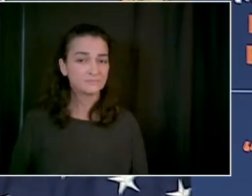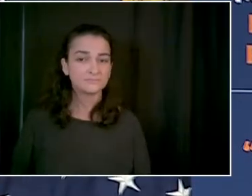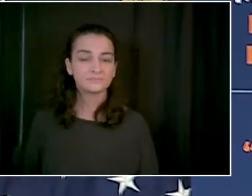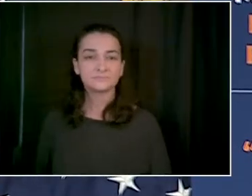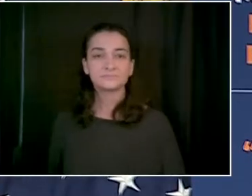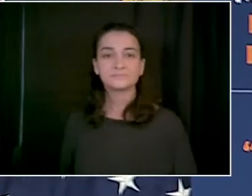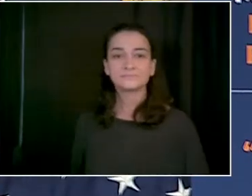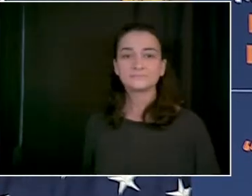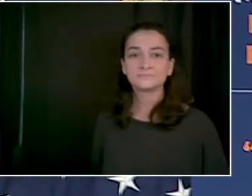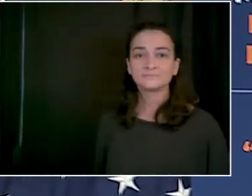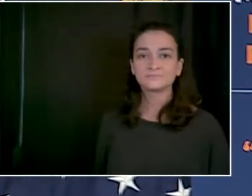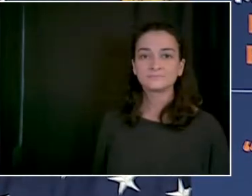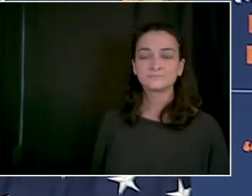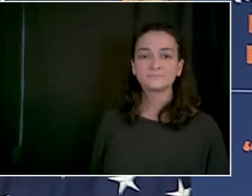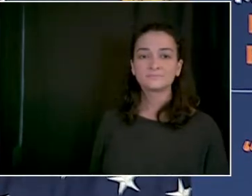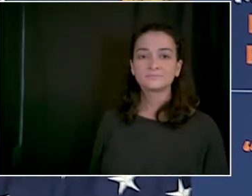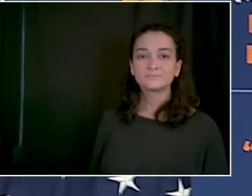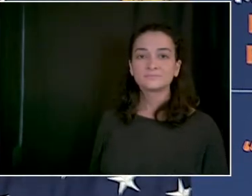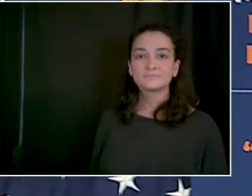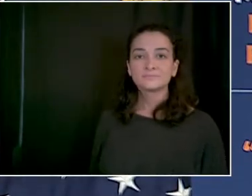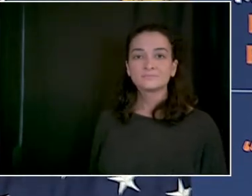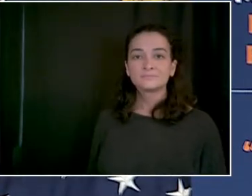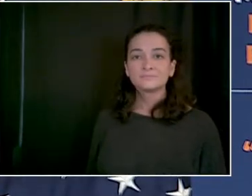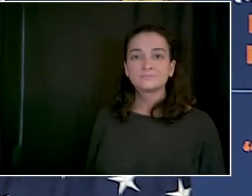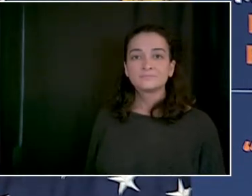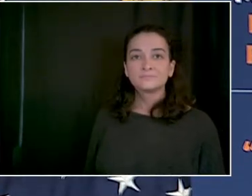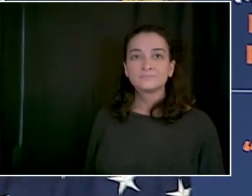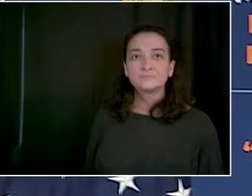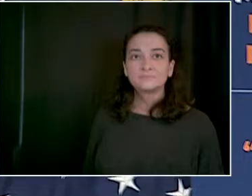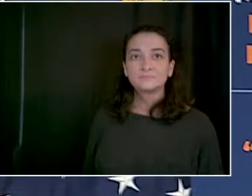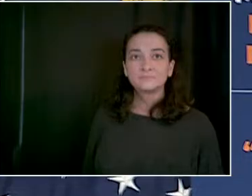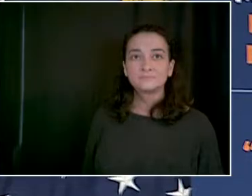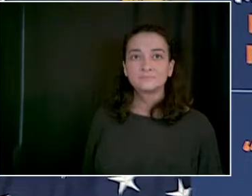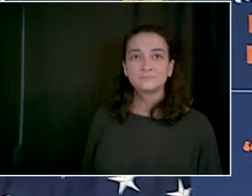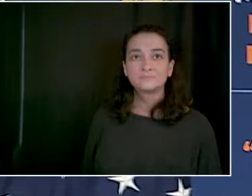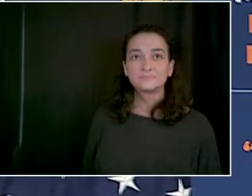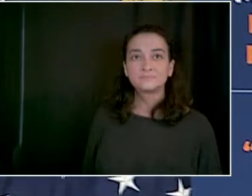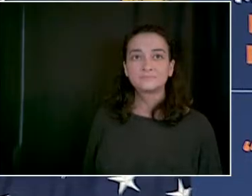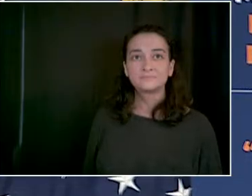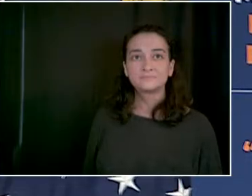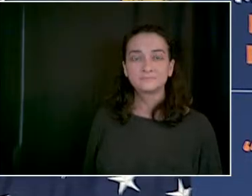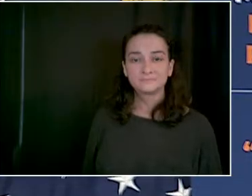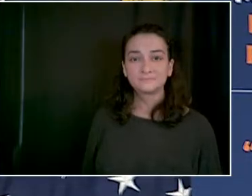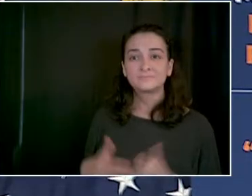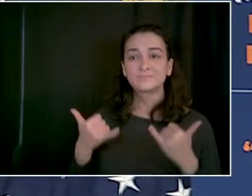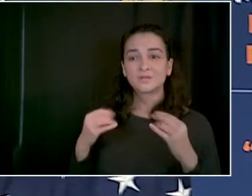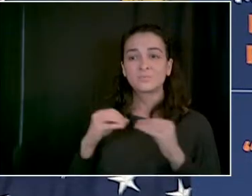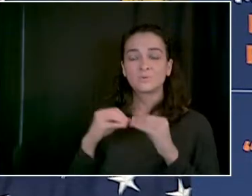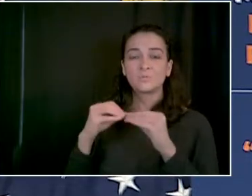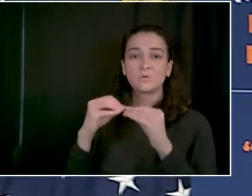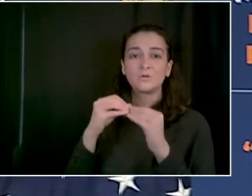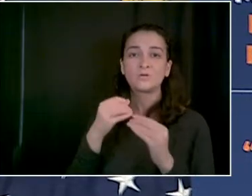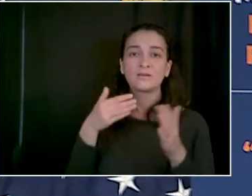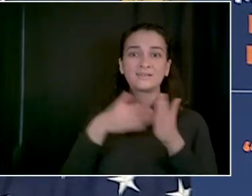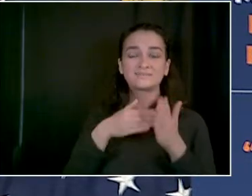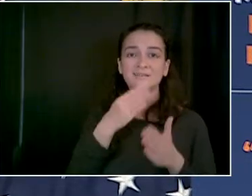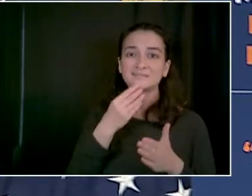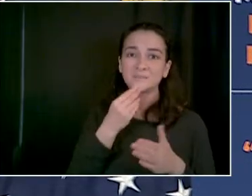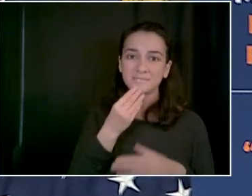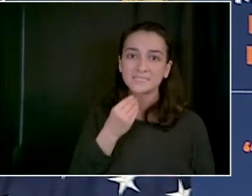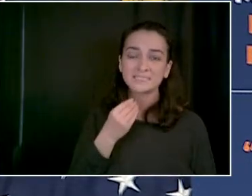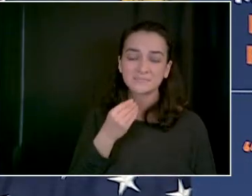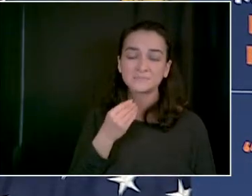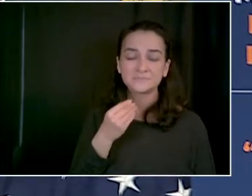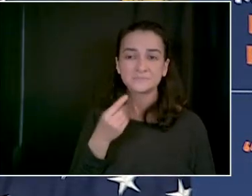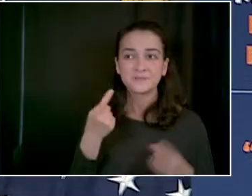Mayor Mastro raised the public safety concern, as we do in many times we have gatherings of these magnitudes. And we're not the first that